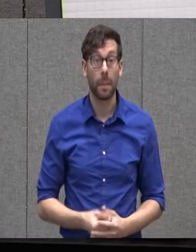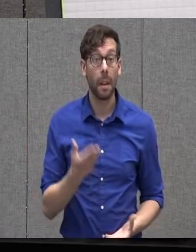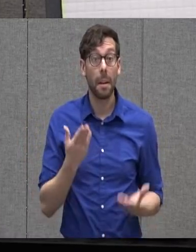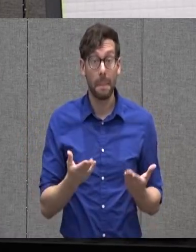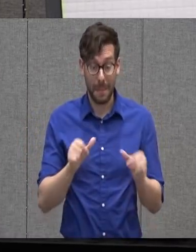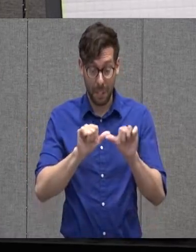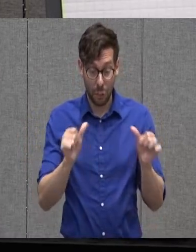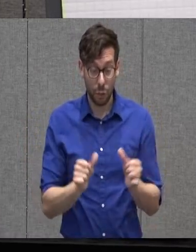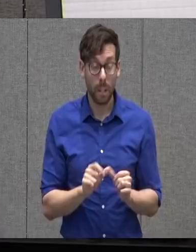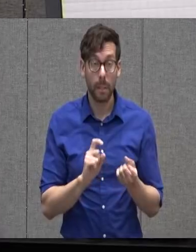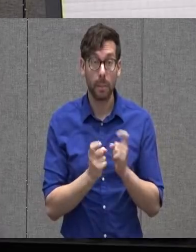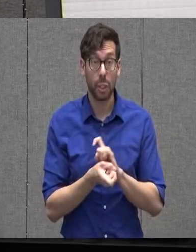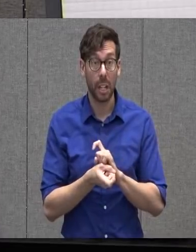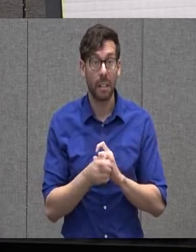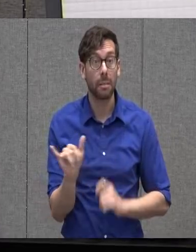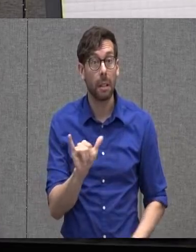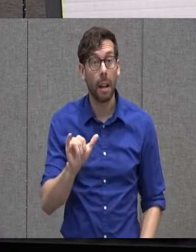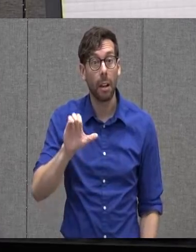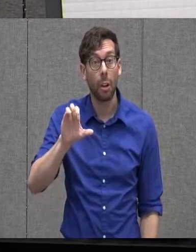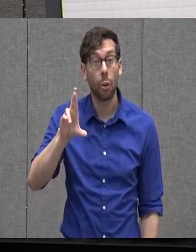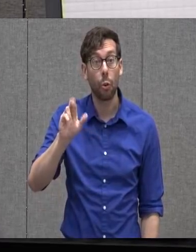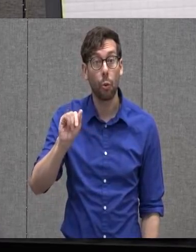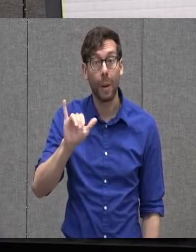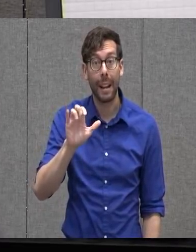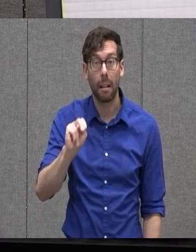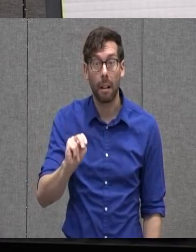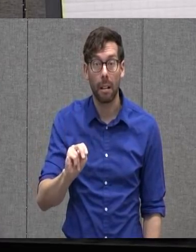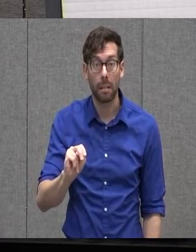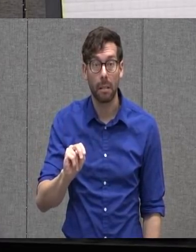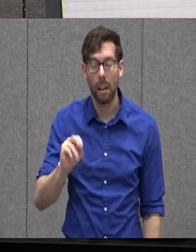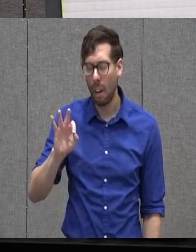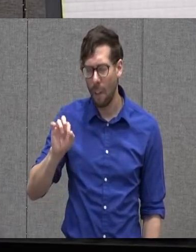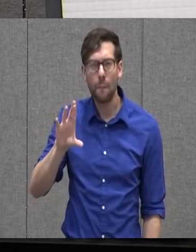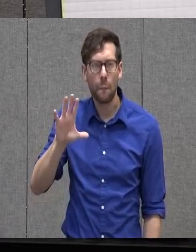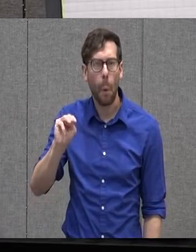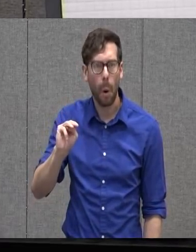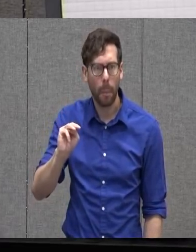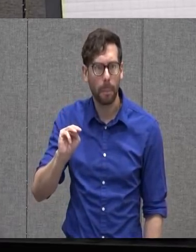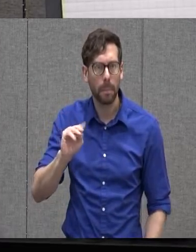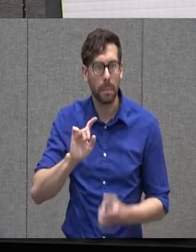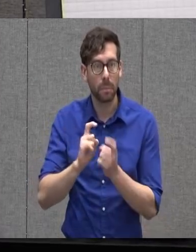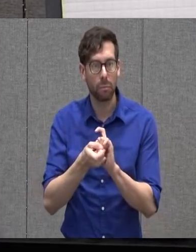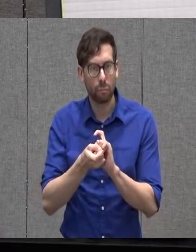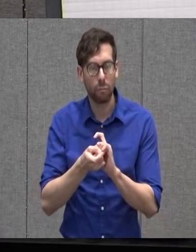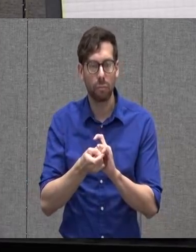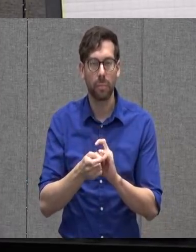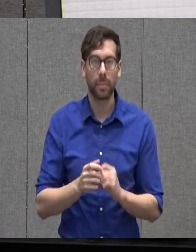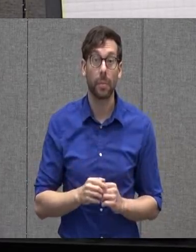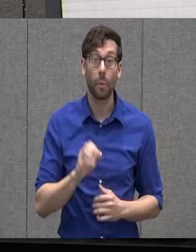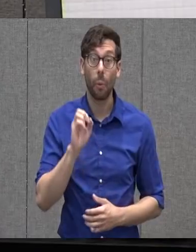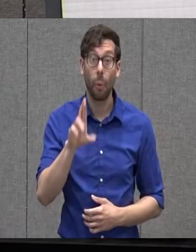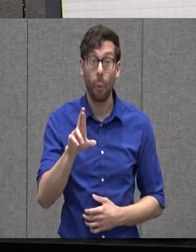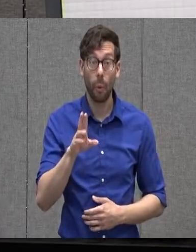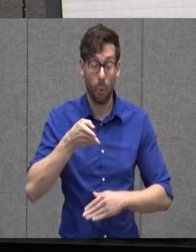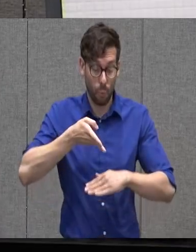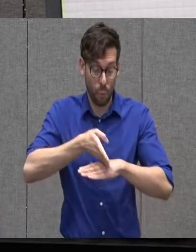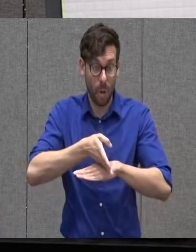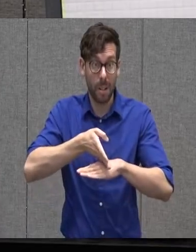example, and the form, again, like the crayon example. Or if we're burning a piece of wood, the wood we start